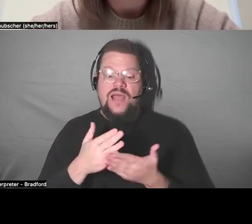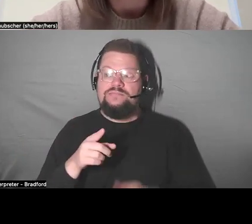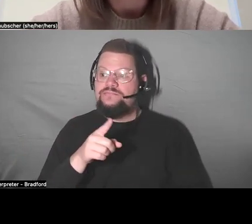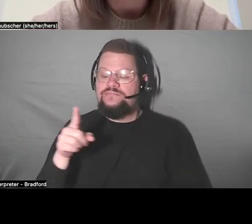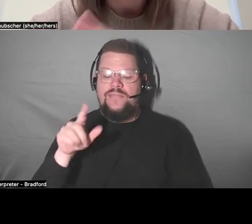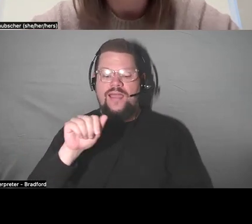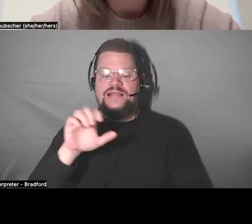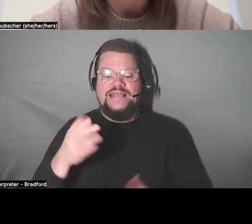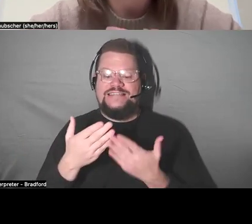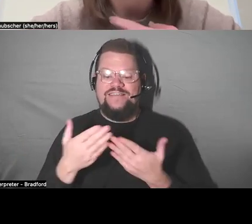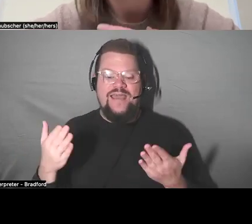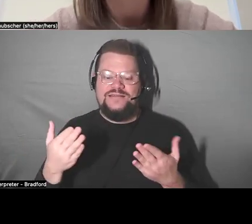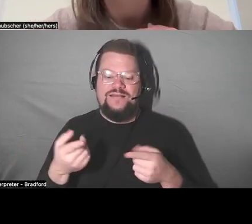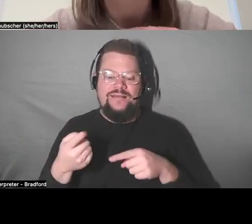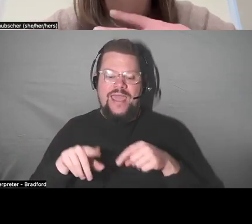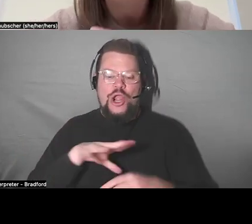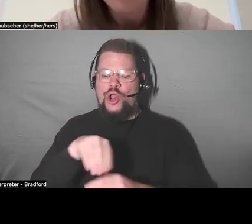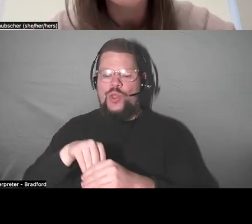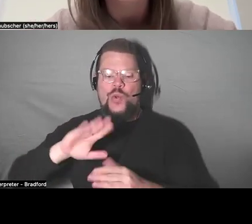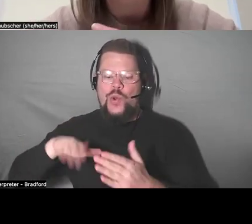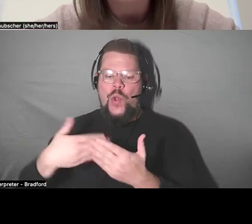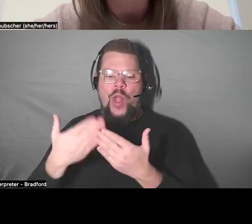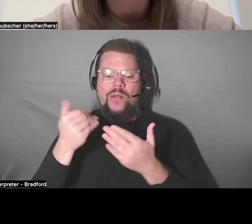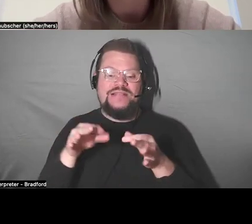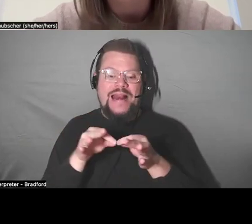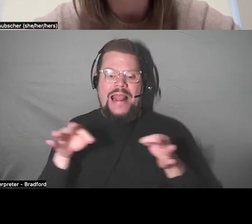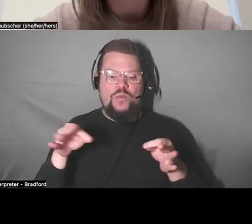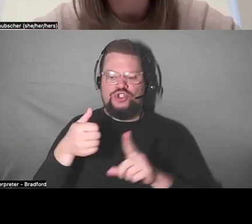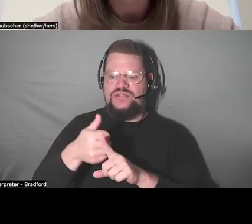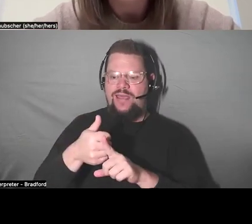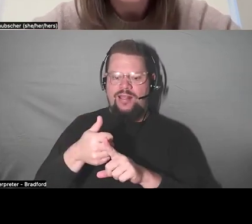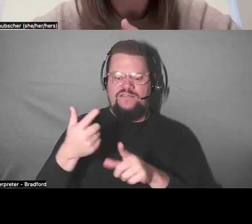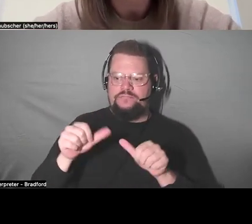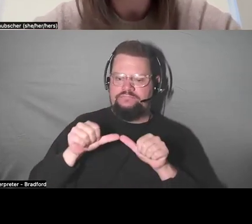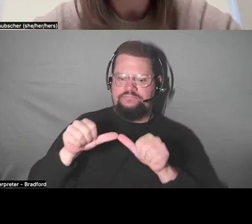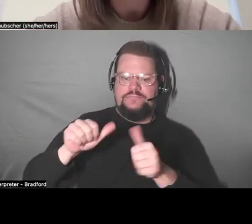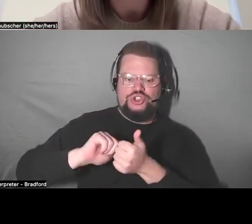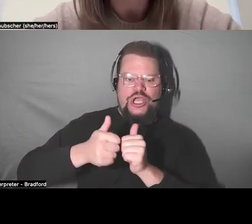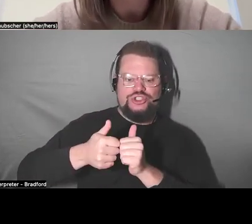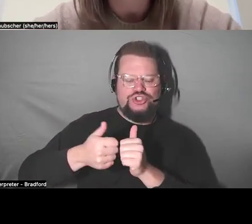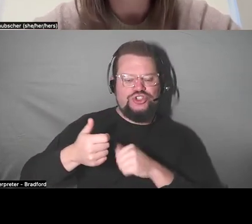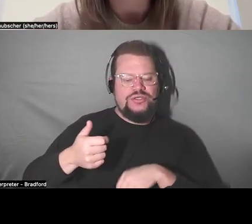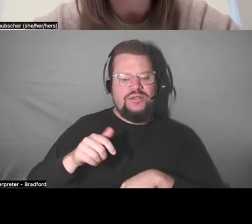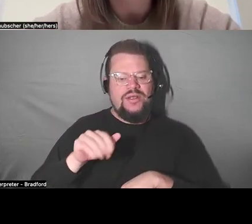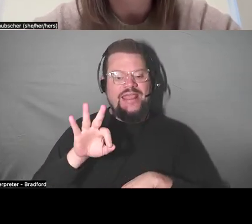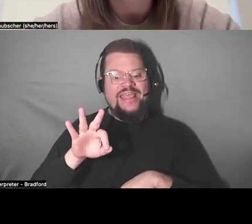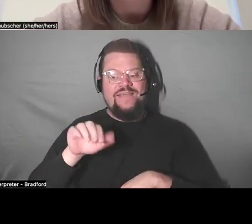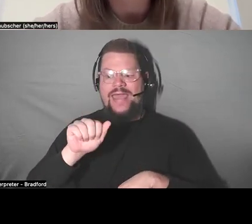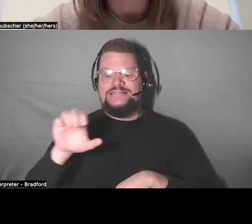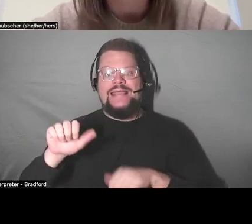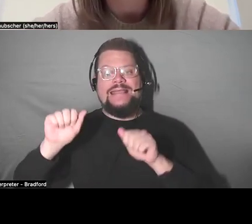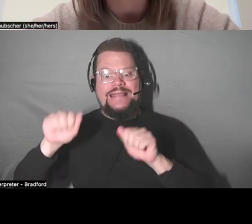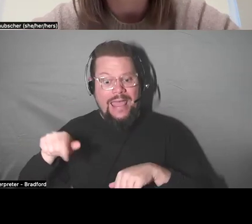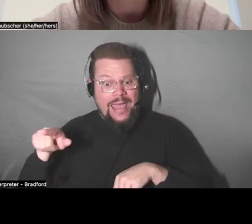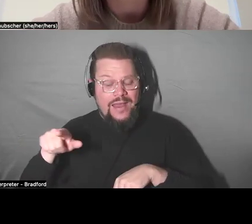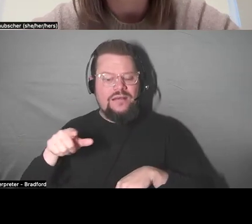in existence, especially because language is constantly changing and evolving. And even if it could, we would still have all kinds